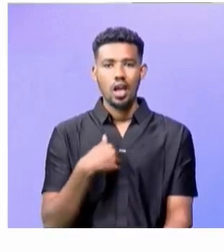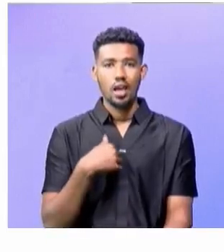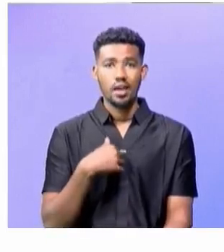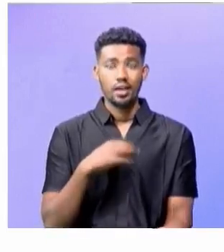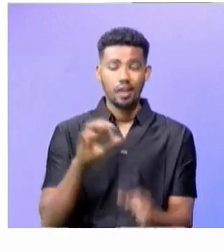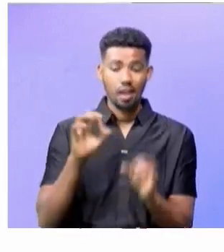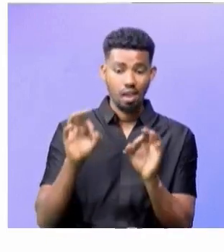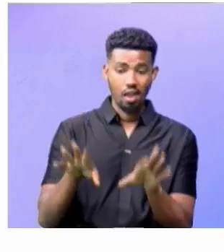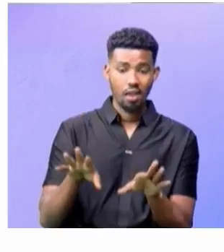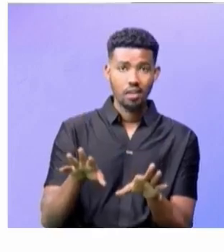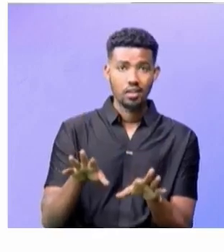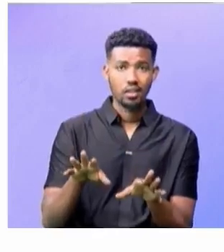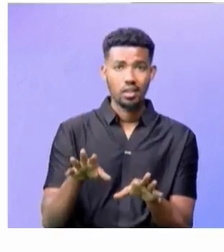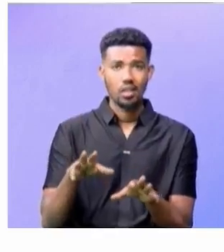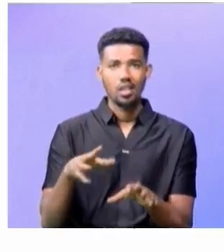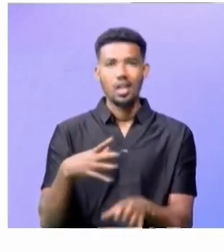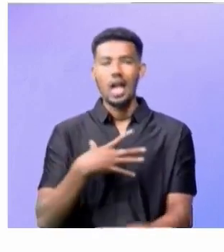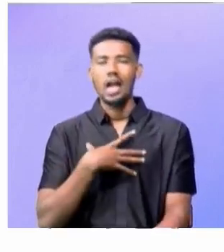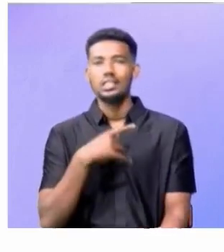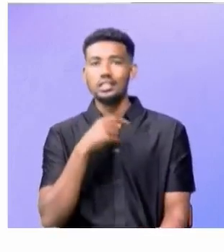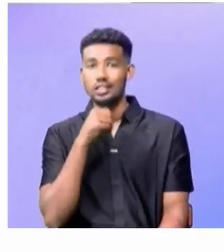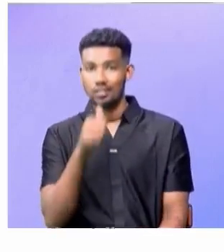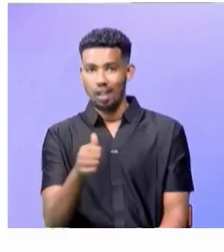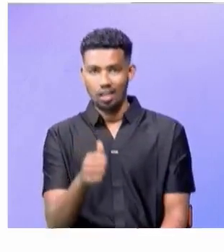and also I dislike.